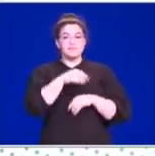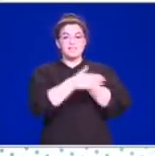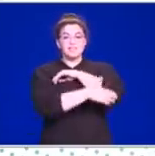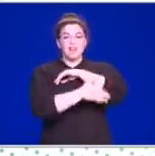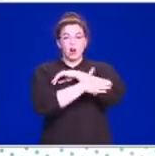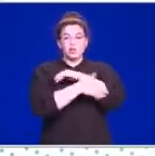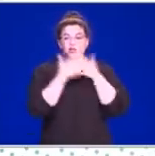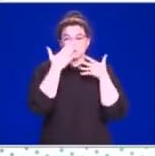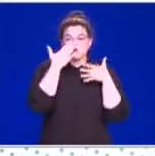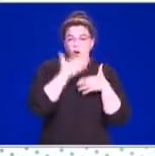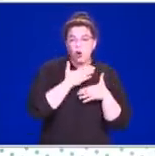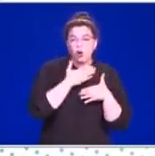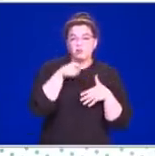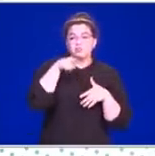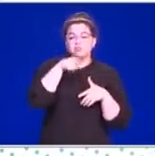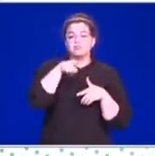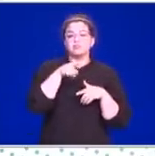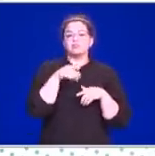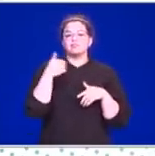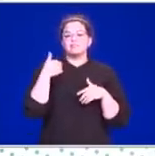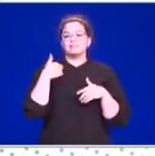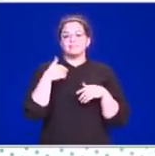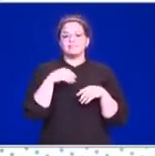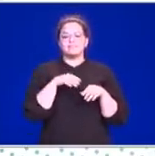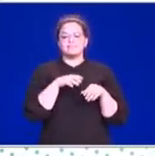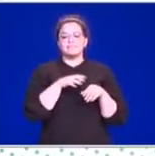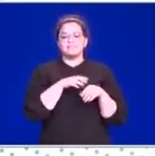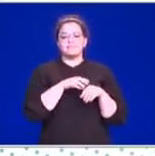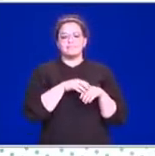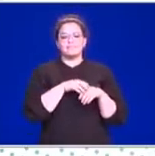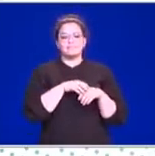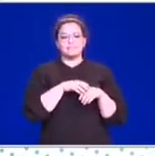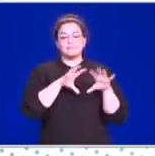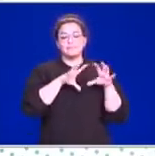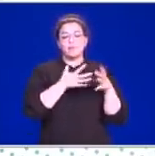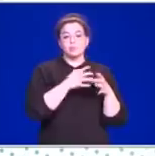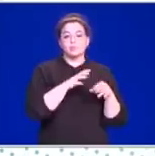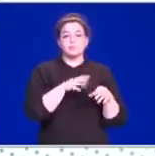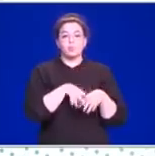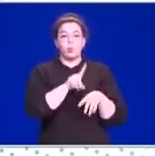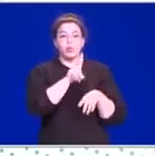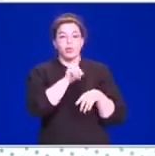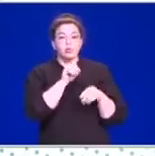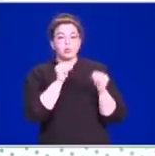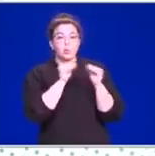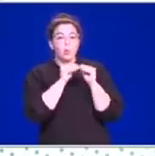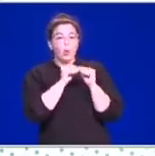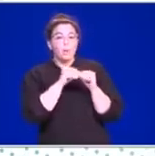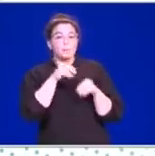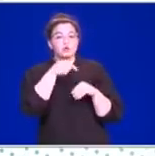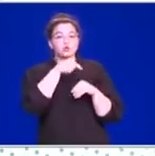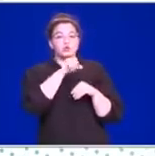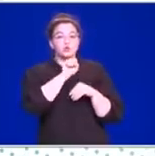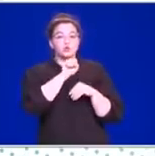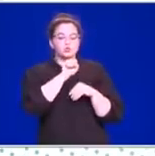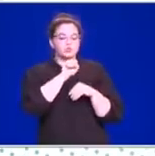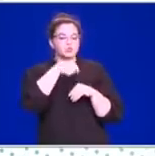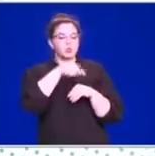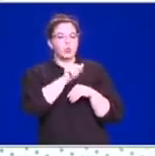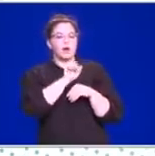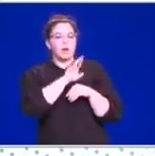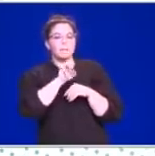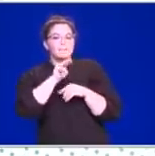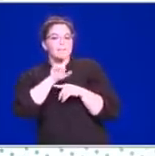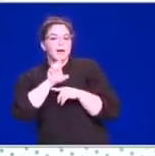shaded darkest on this map have population densities of 1,000 or more people per square mile. Those in the lightest shade